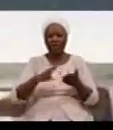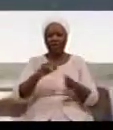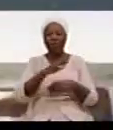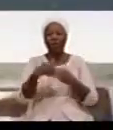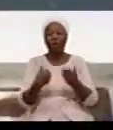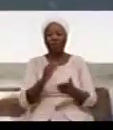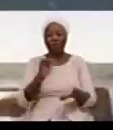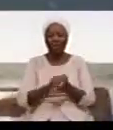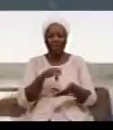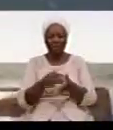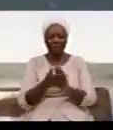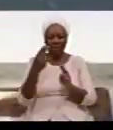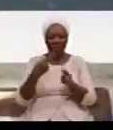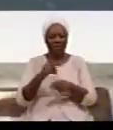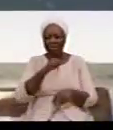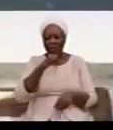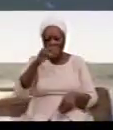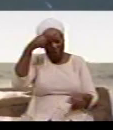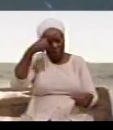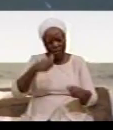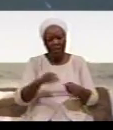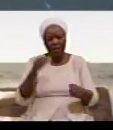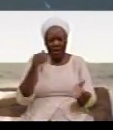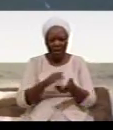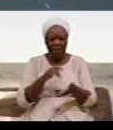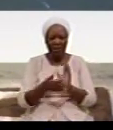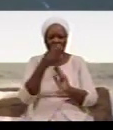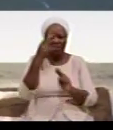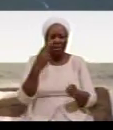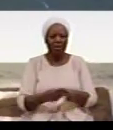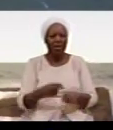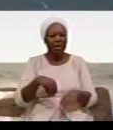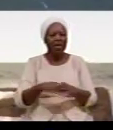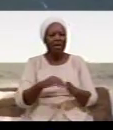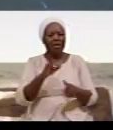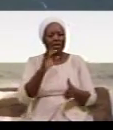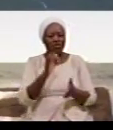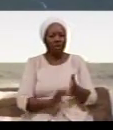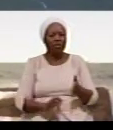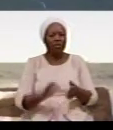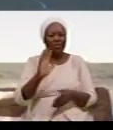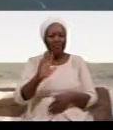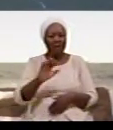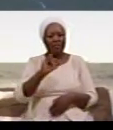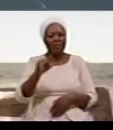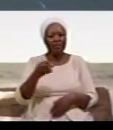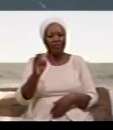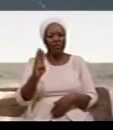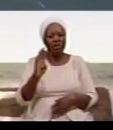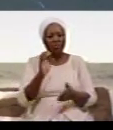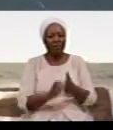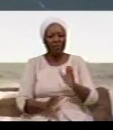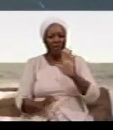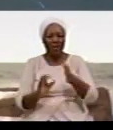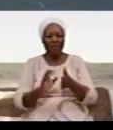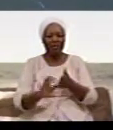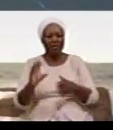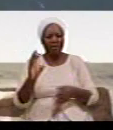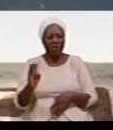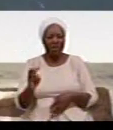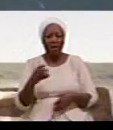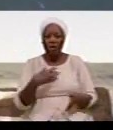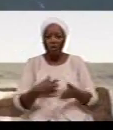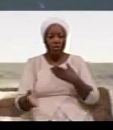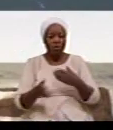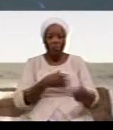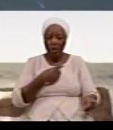of Job. I'm reading from verse 6. Chapter 5, verse 6. Although affliction cometh